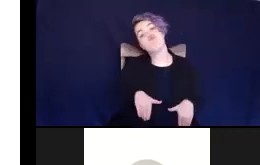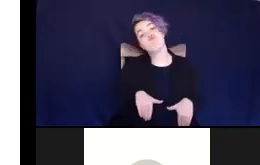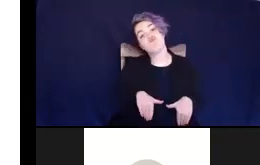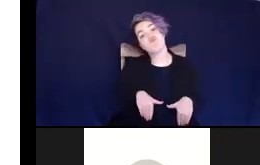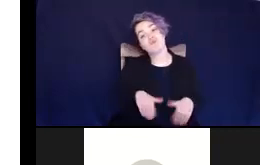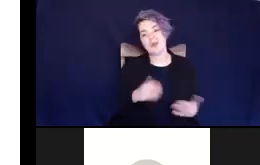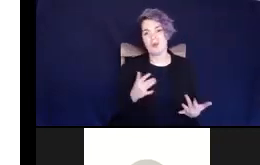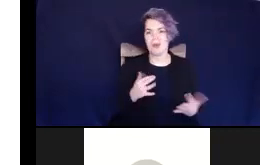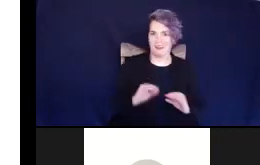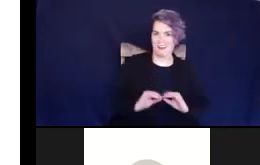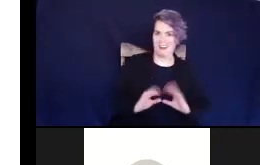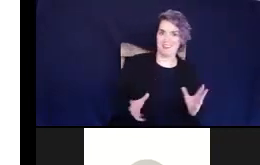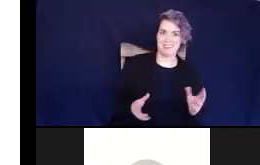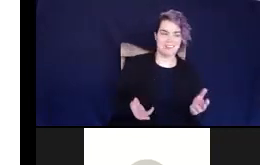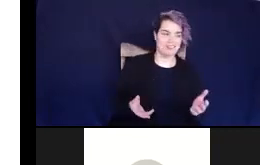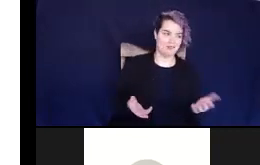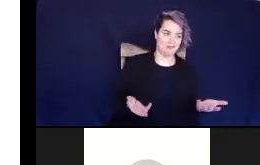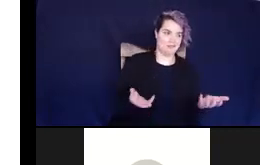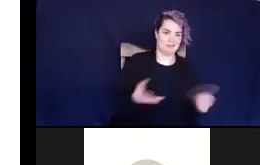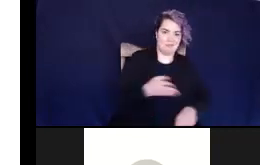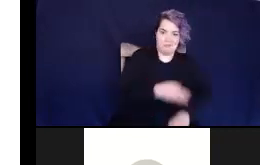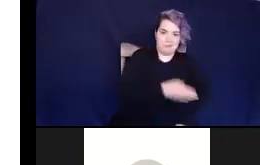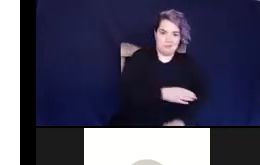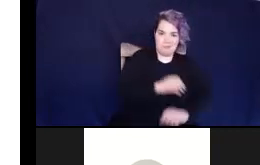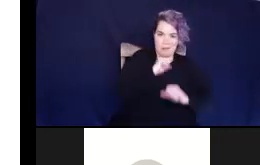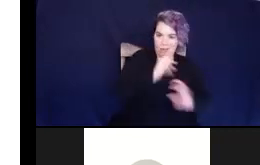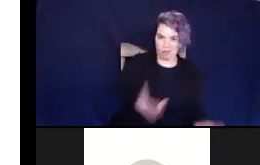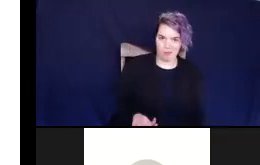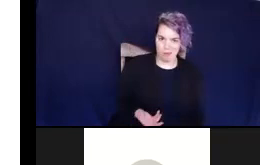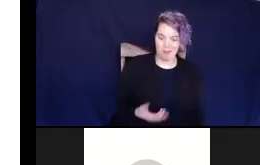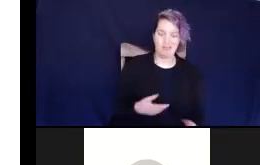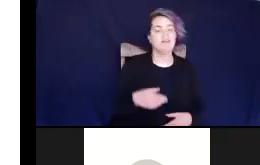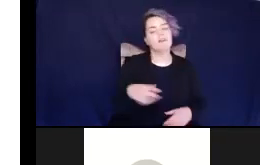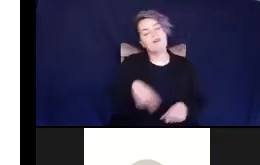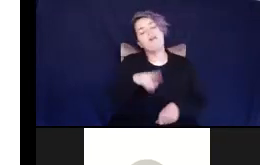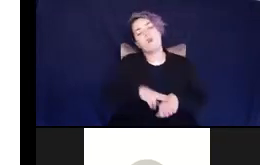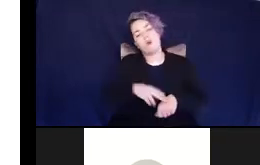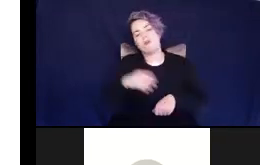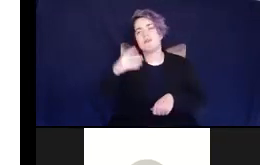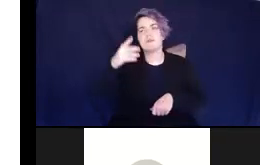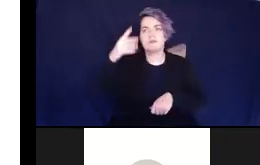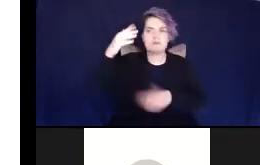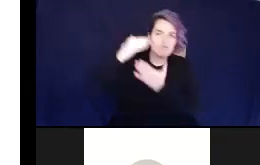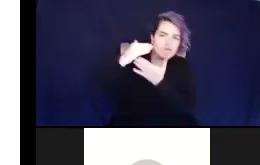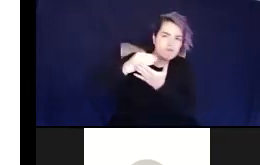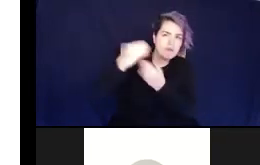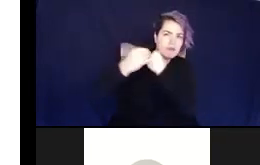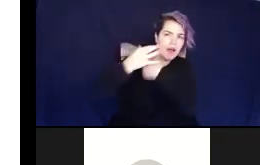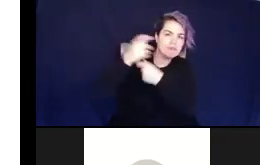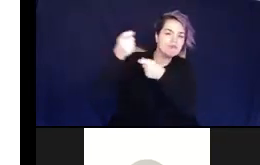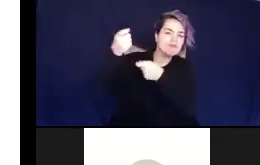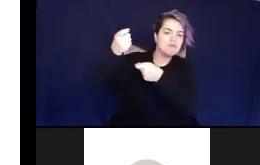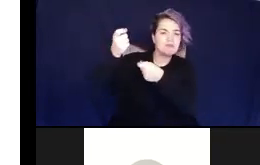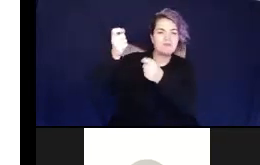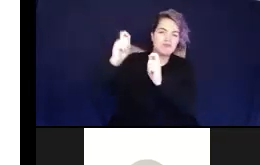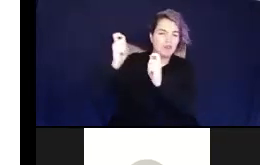obviously things are always changing, but still, people have to start planning and can't just sort of sit around on their hands